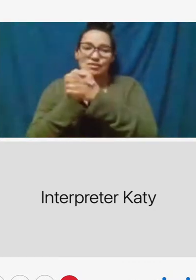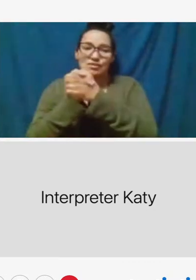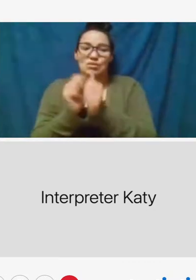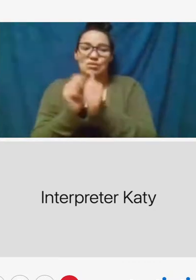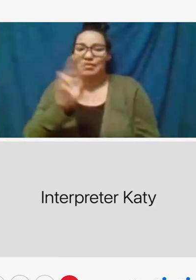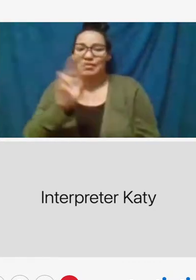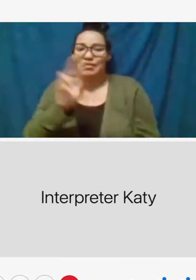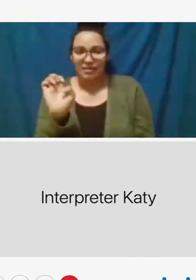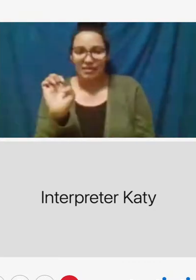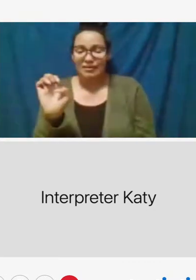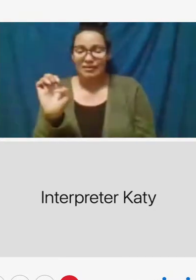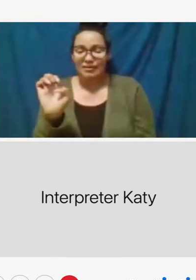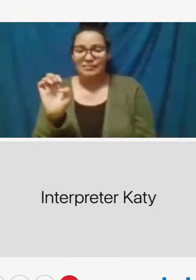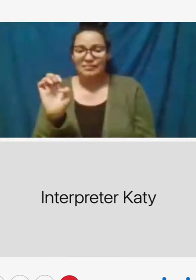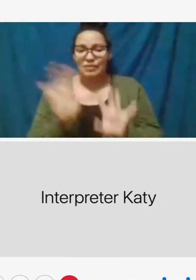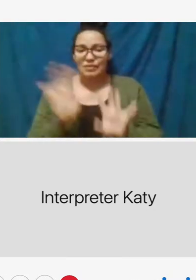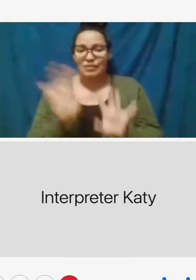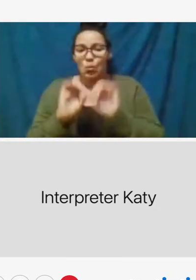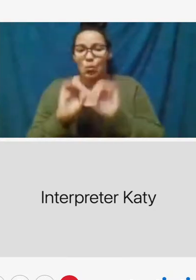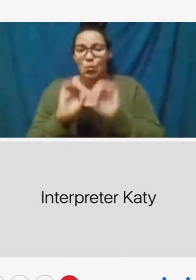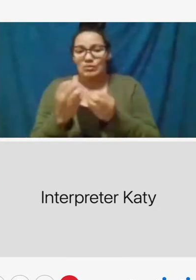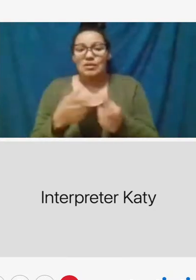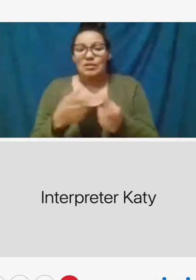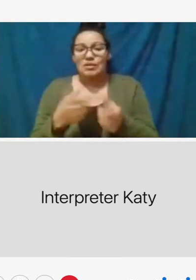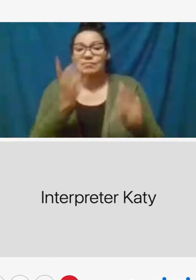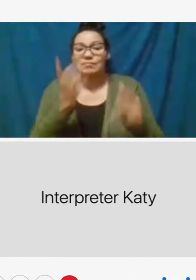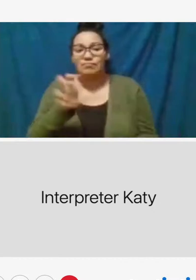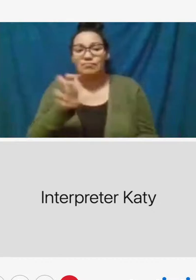Angela for information on Athletics and